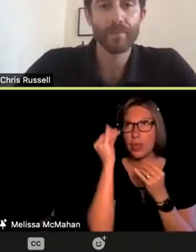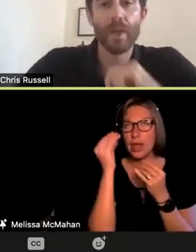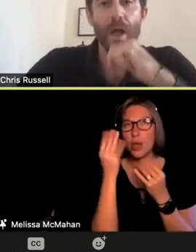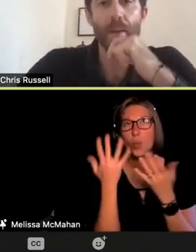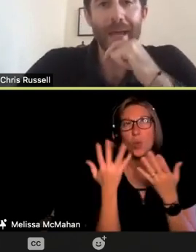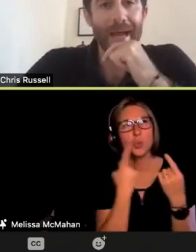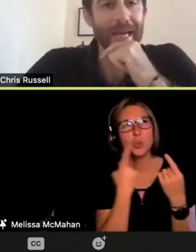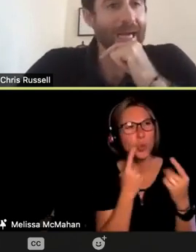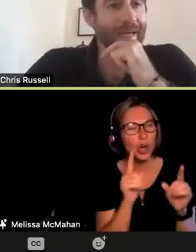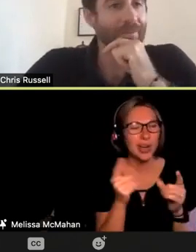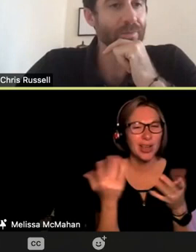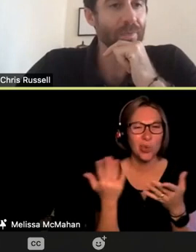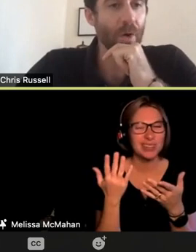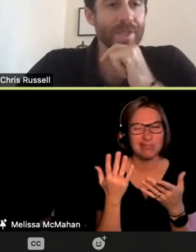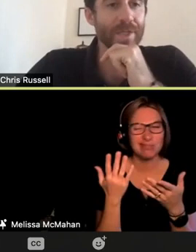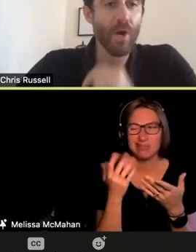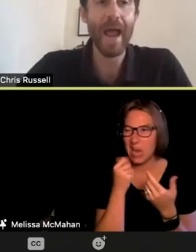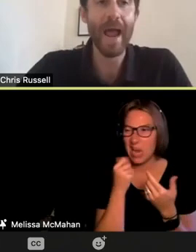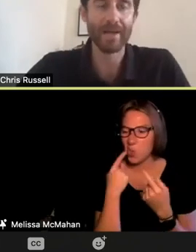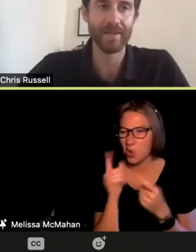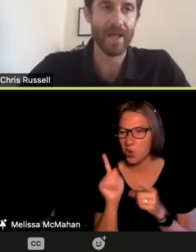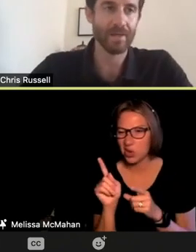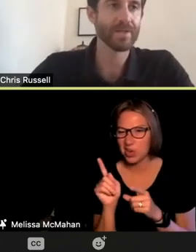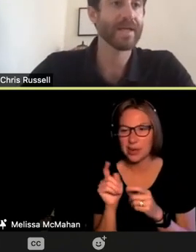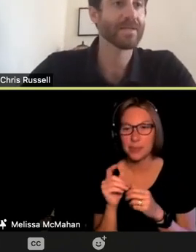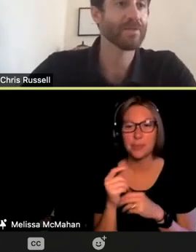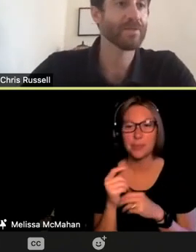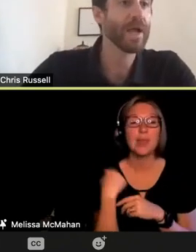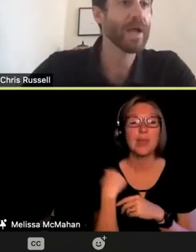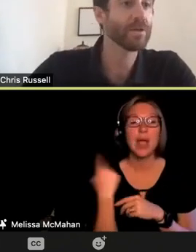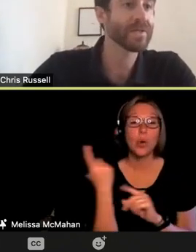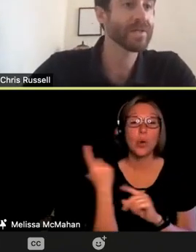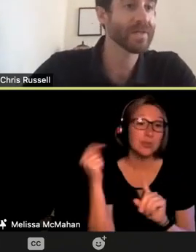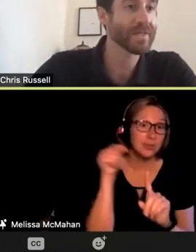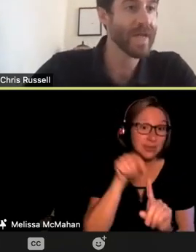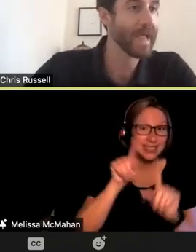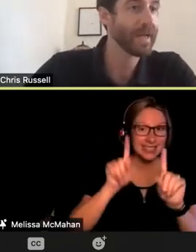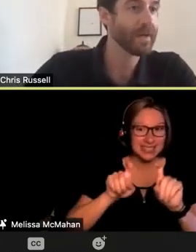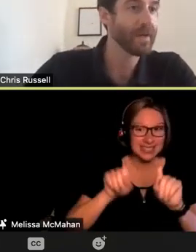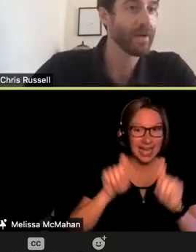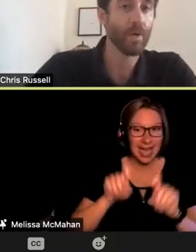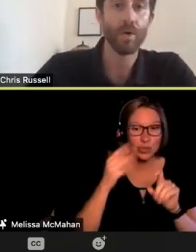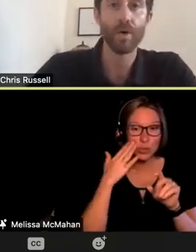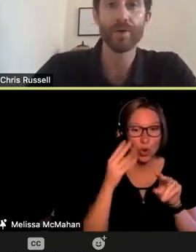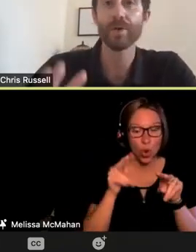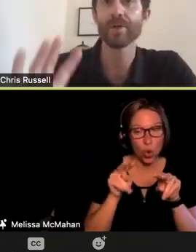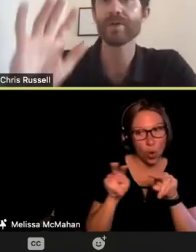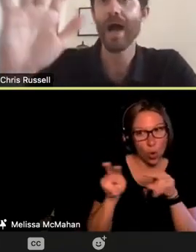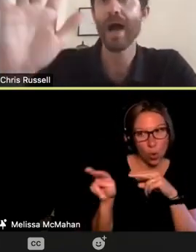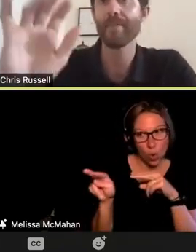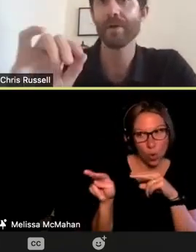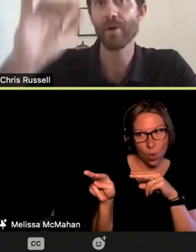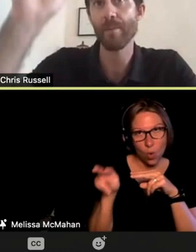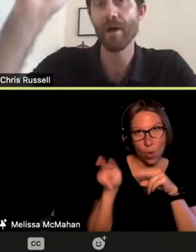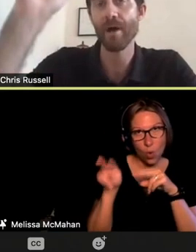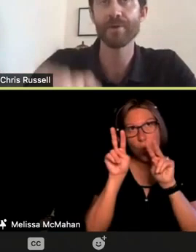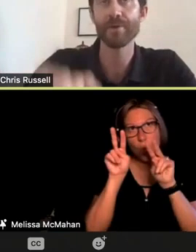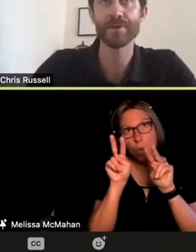working. And I kind of always go back to that little test of try looking to the side or to the